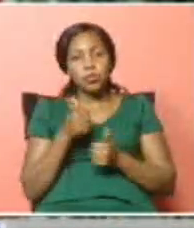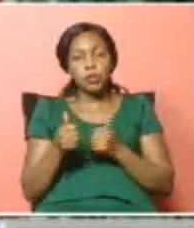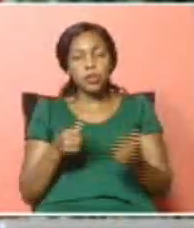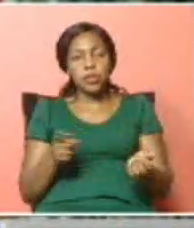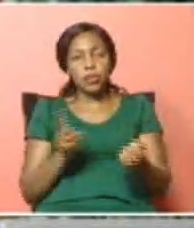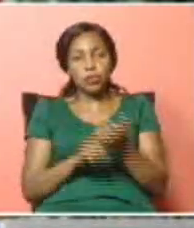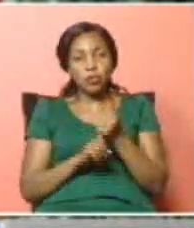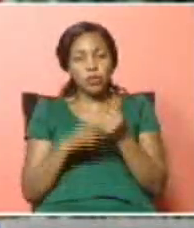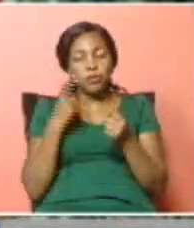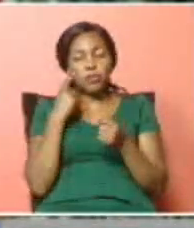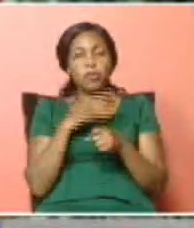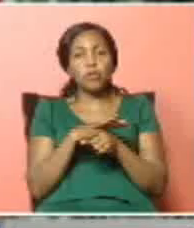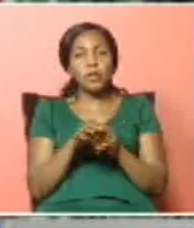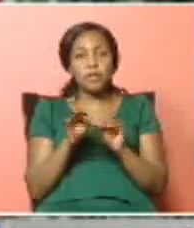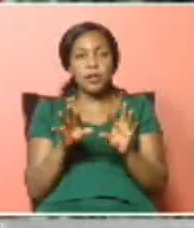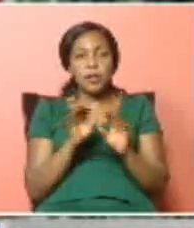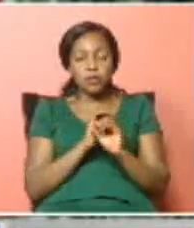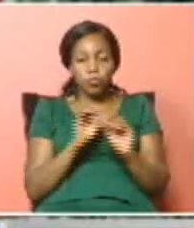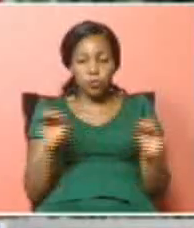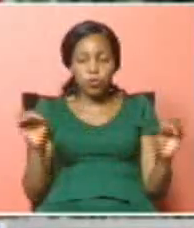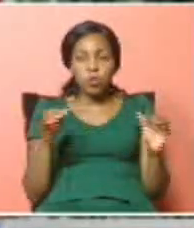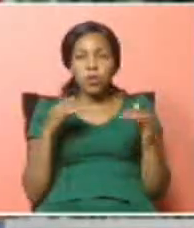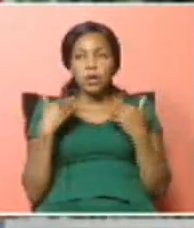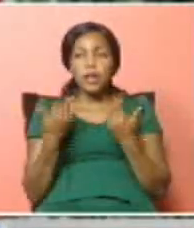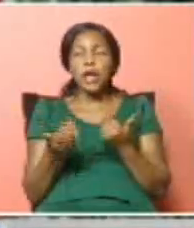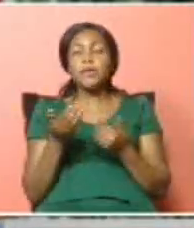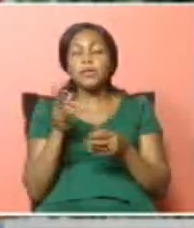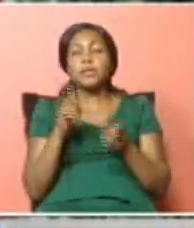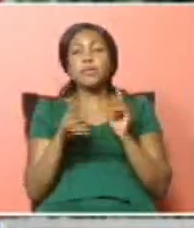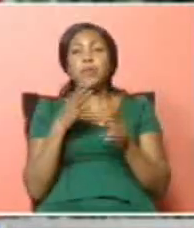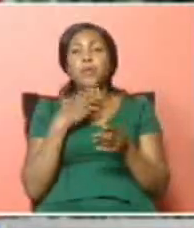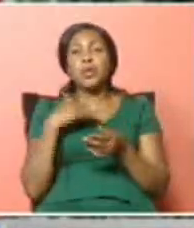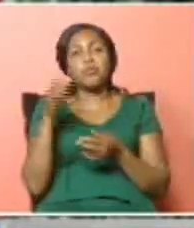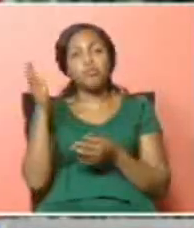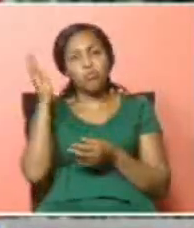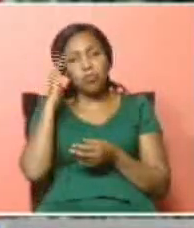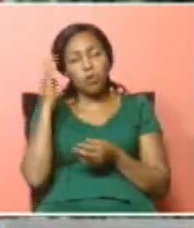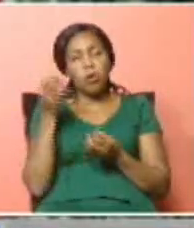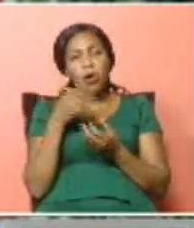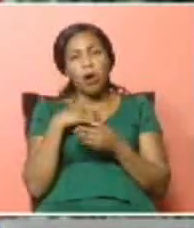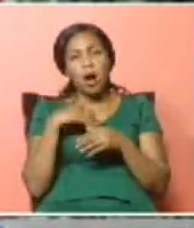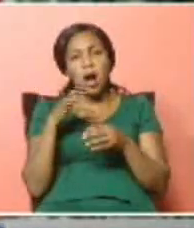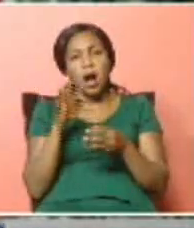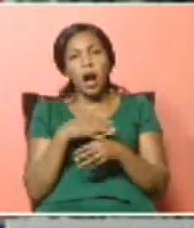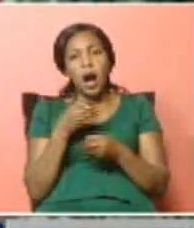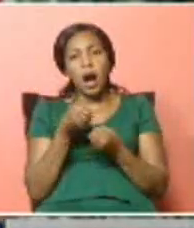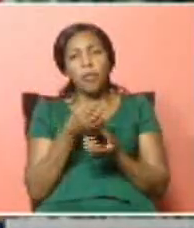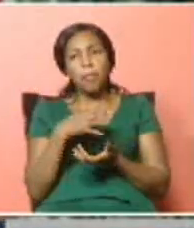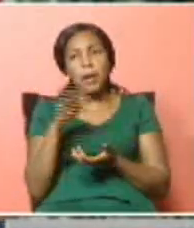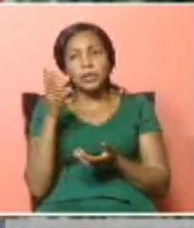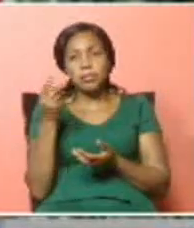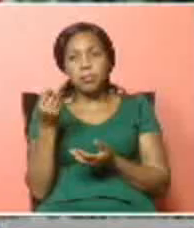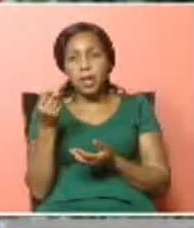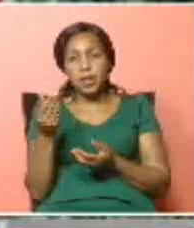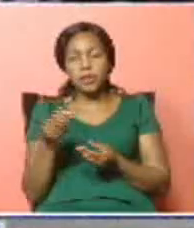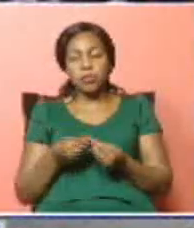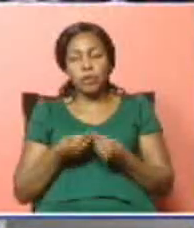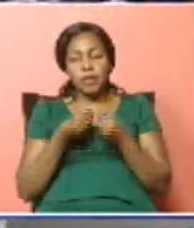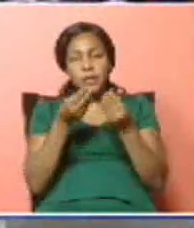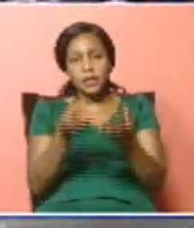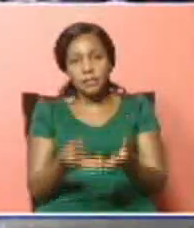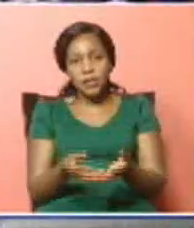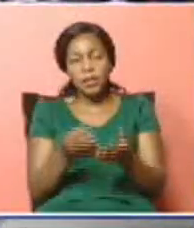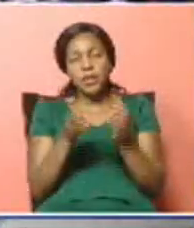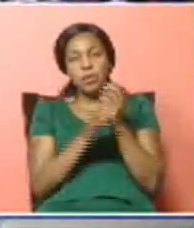received. The common person, the citizen, needs to know how much money came to the and how it was